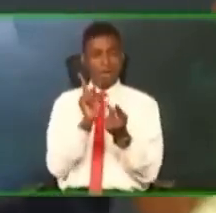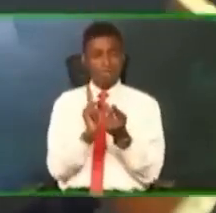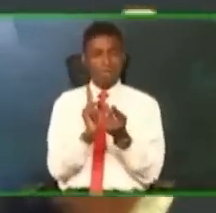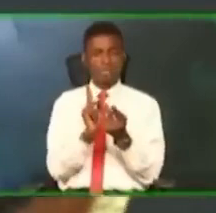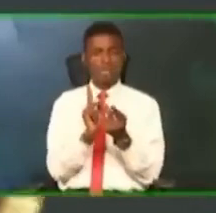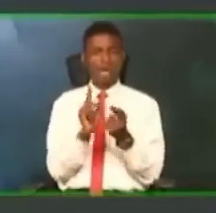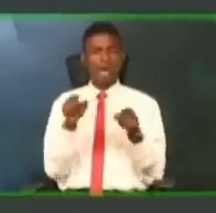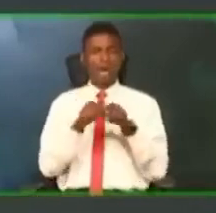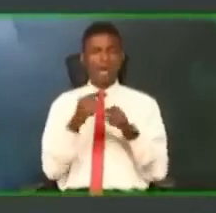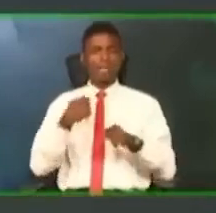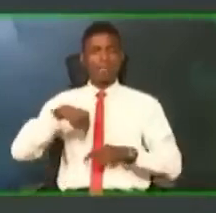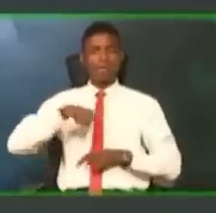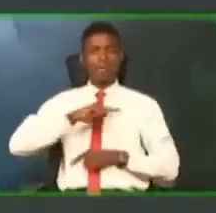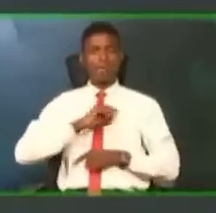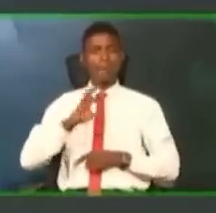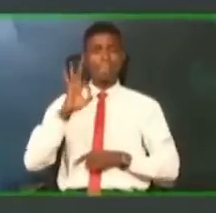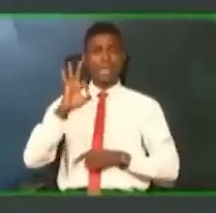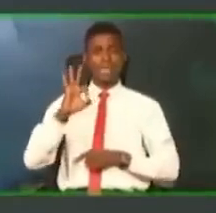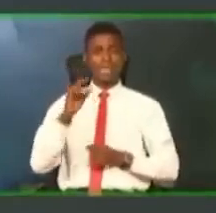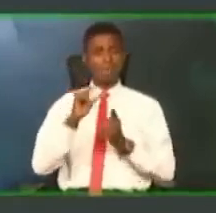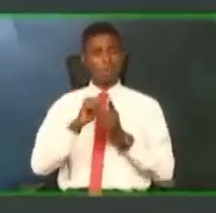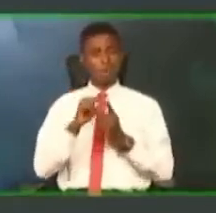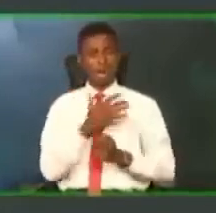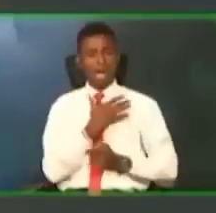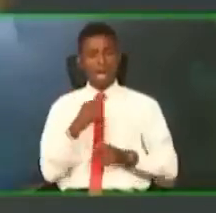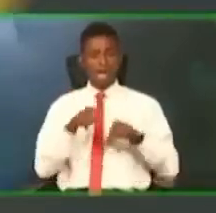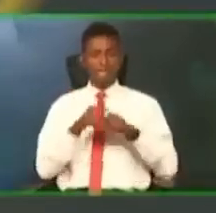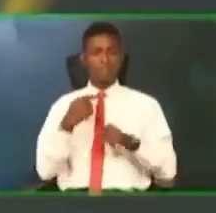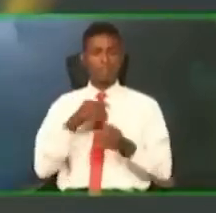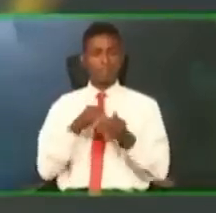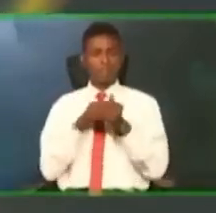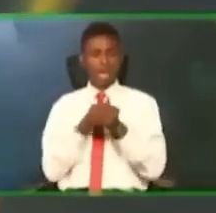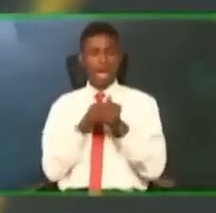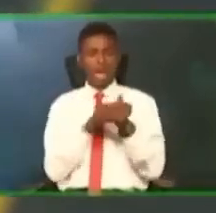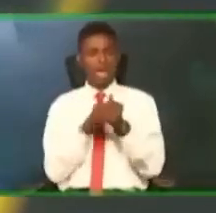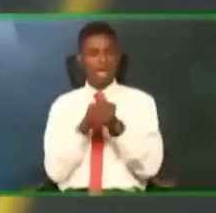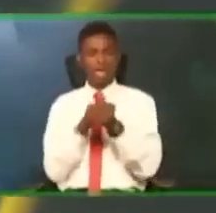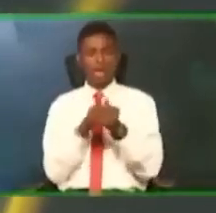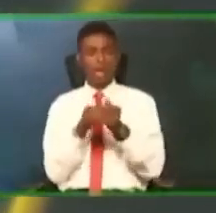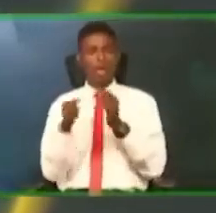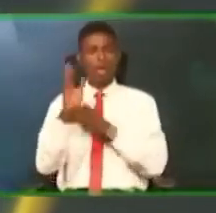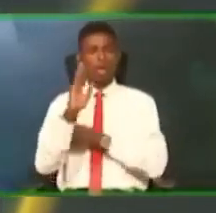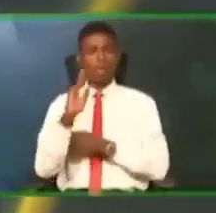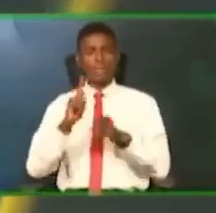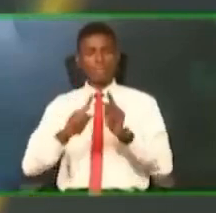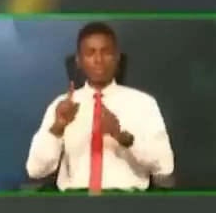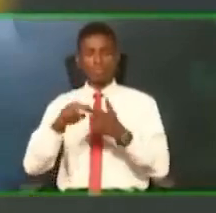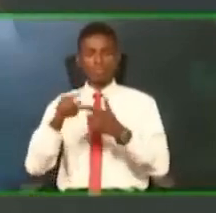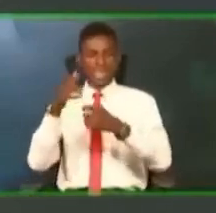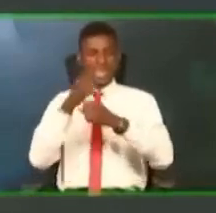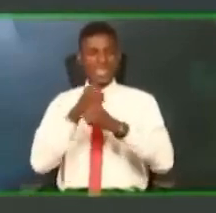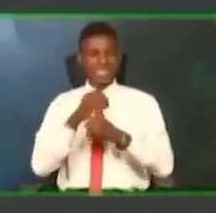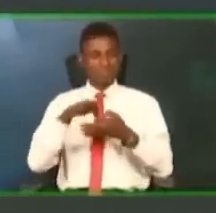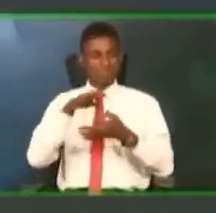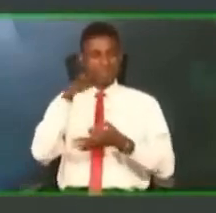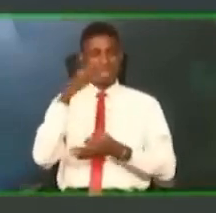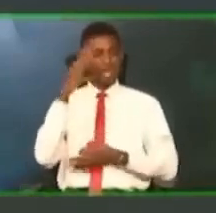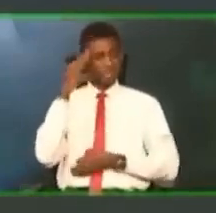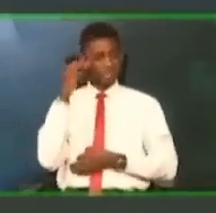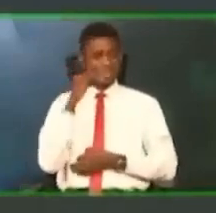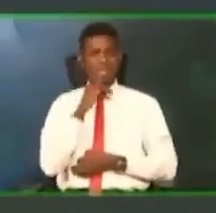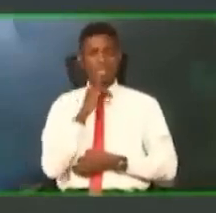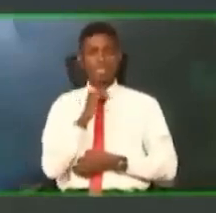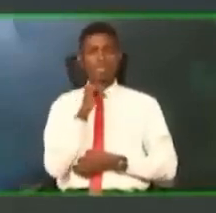we minister the word and as we guide God's people to higher spiritual experiences would not be the gift on our lives.